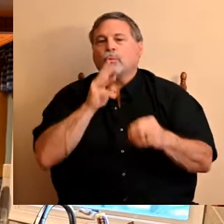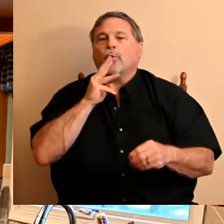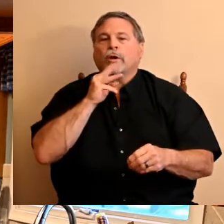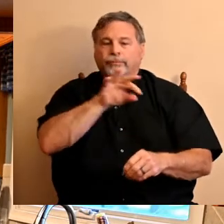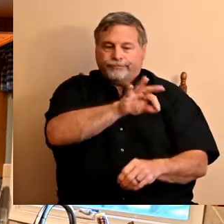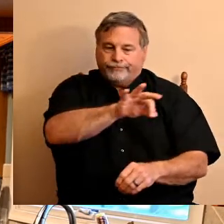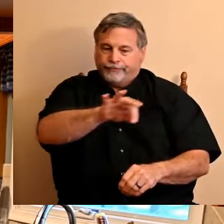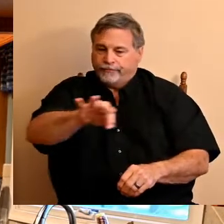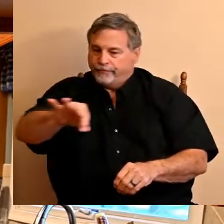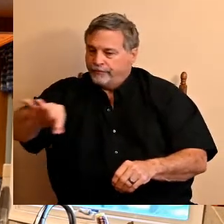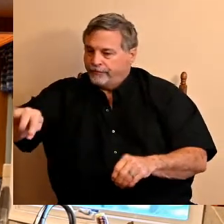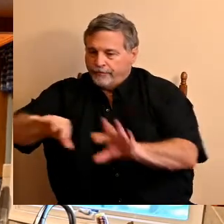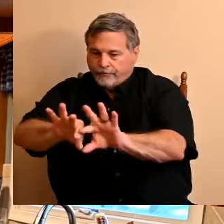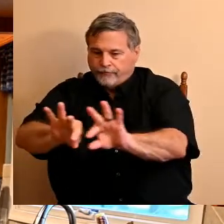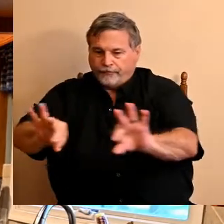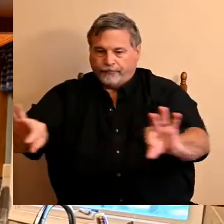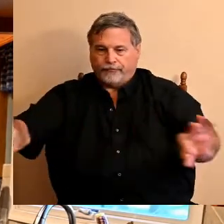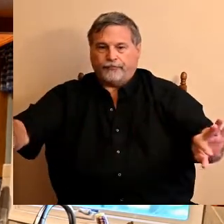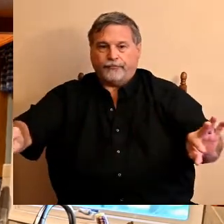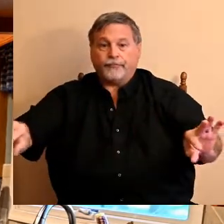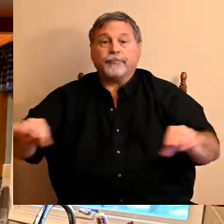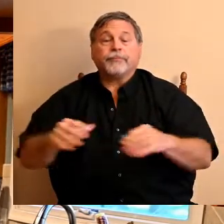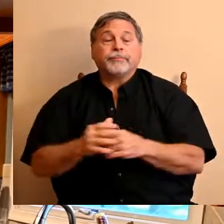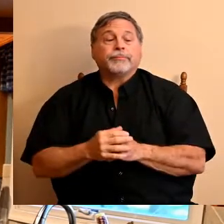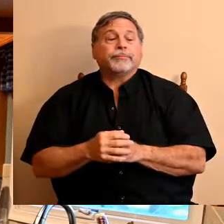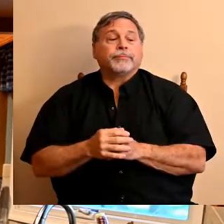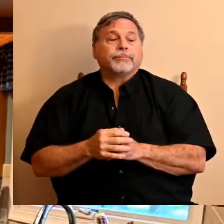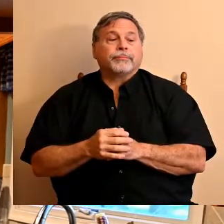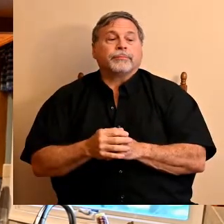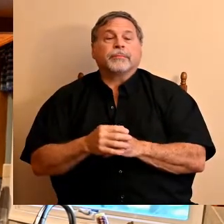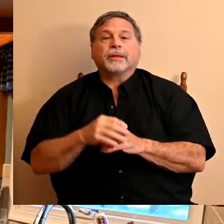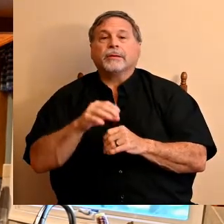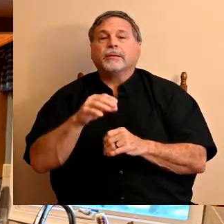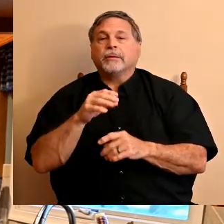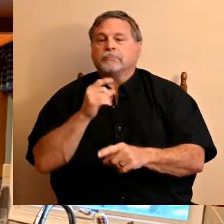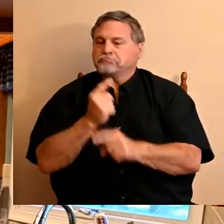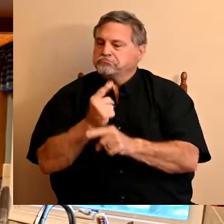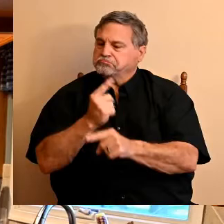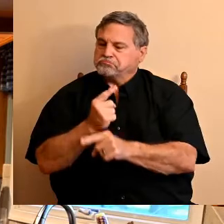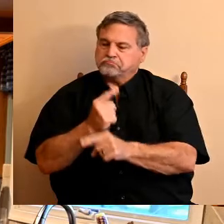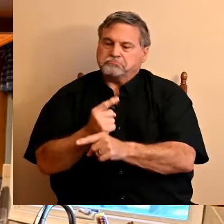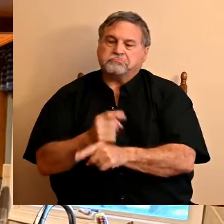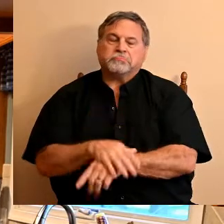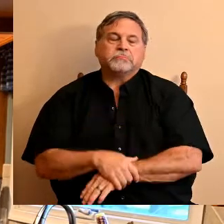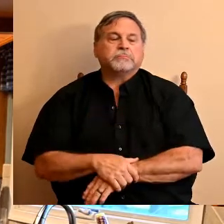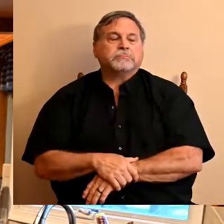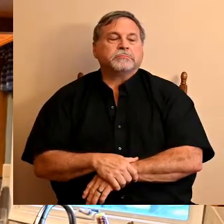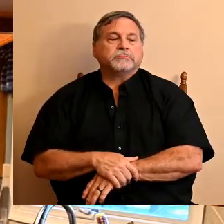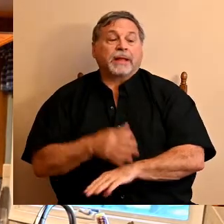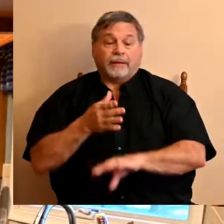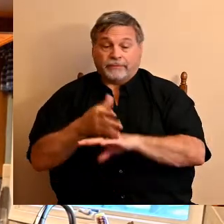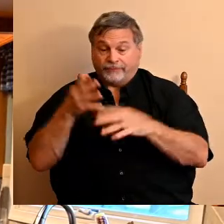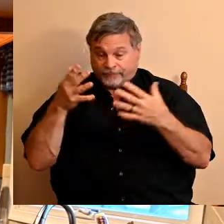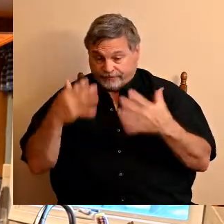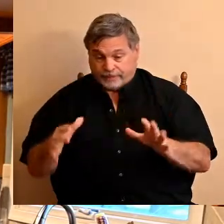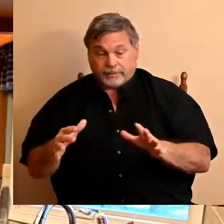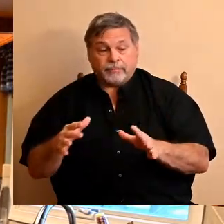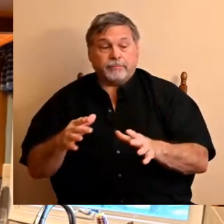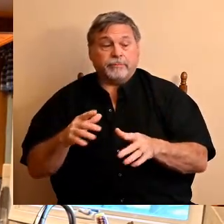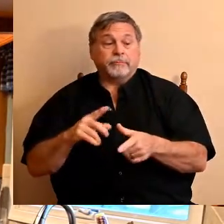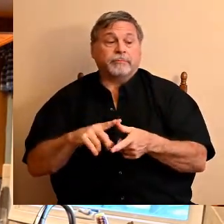put it on that nori, and then it'll seal that up just fine. Once you've got this done, you've got